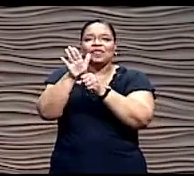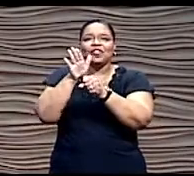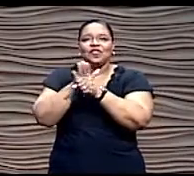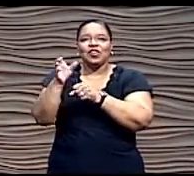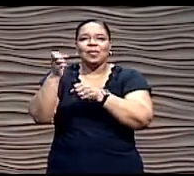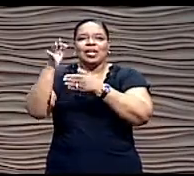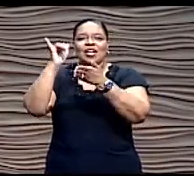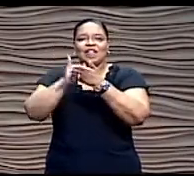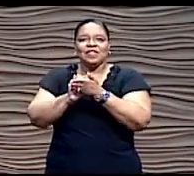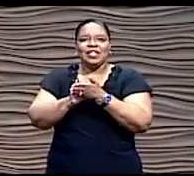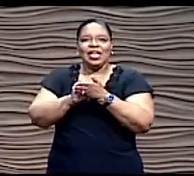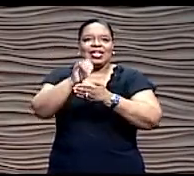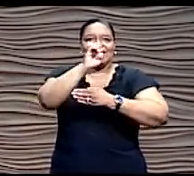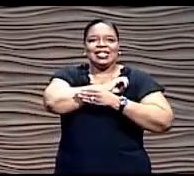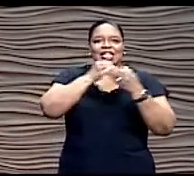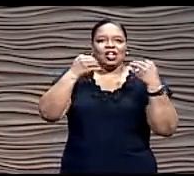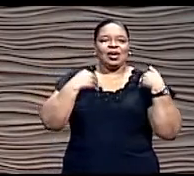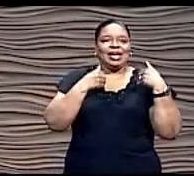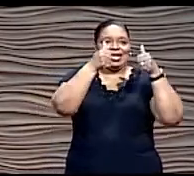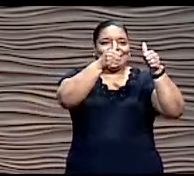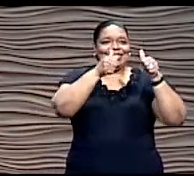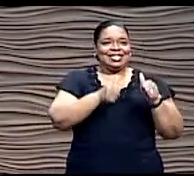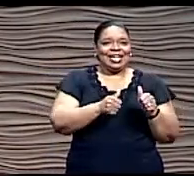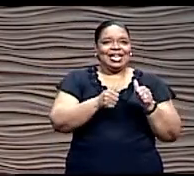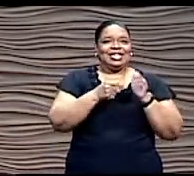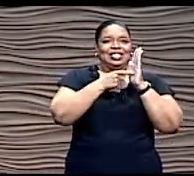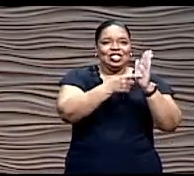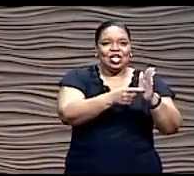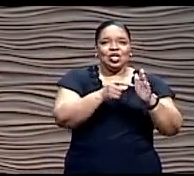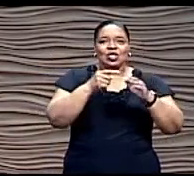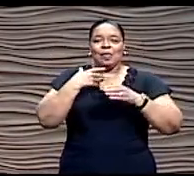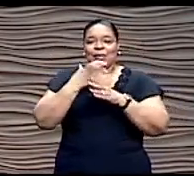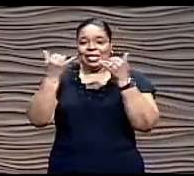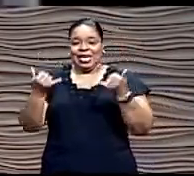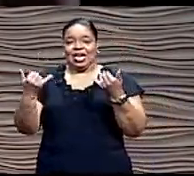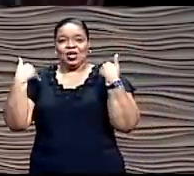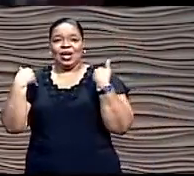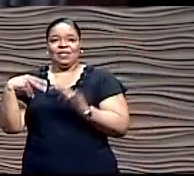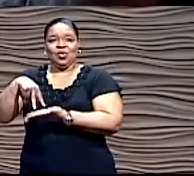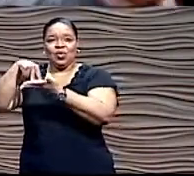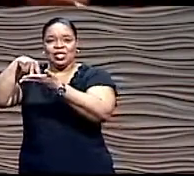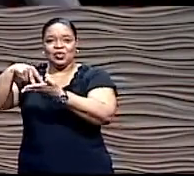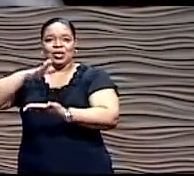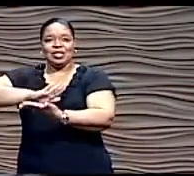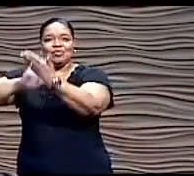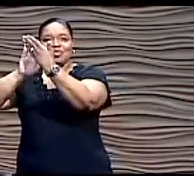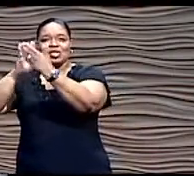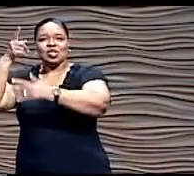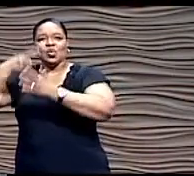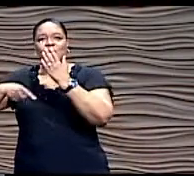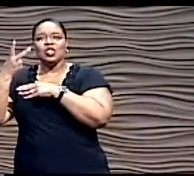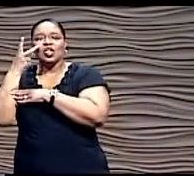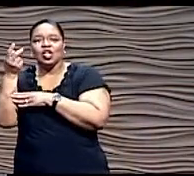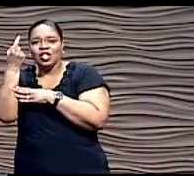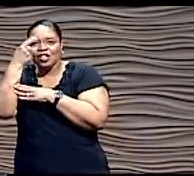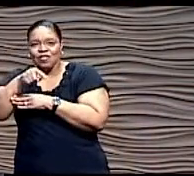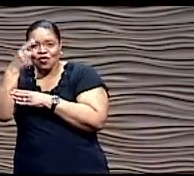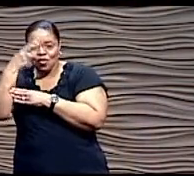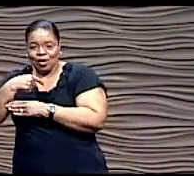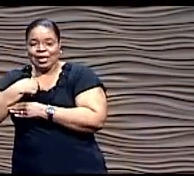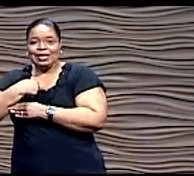of. He has signs and symbols. I'm the resurrected presence. What you're looking for, I am